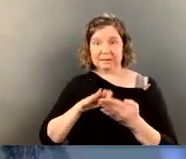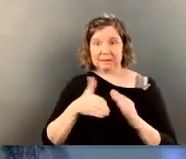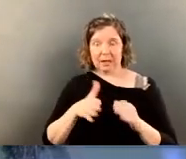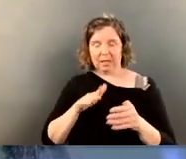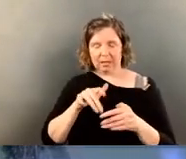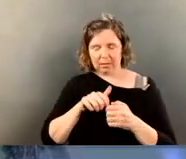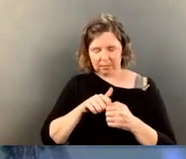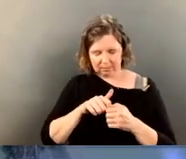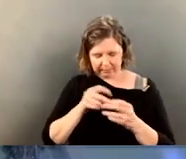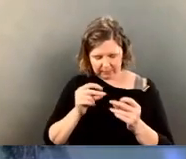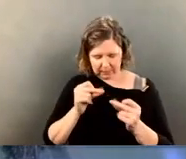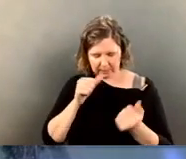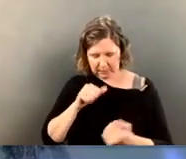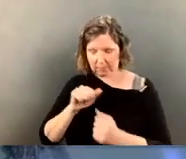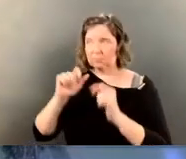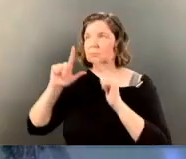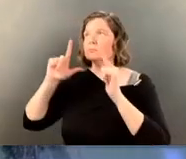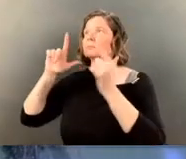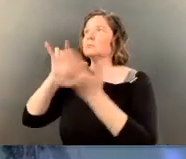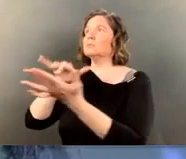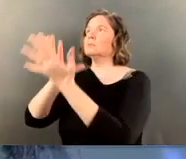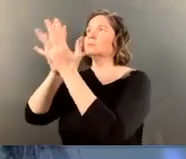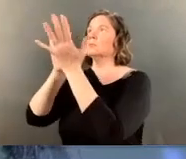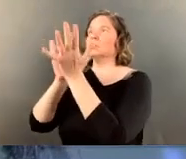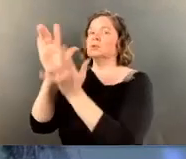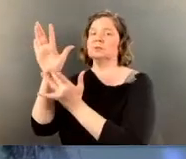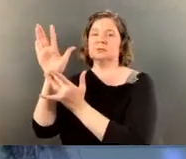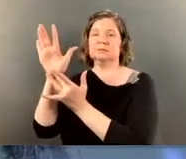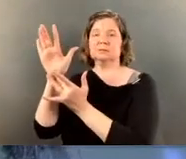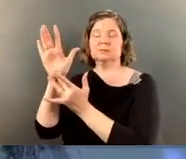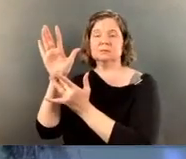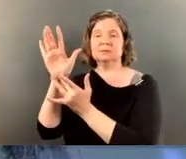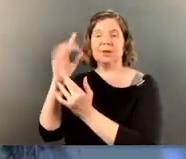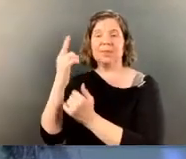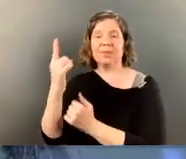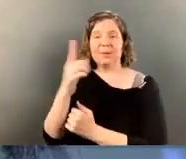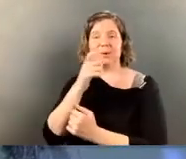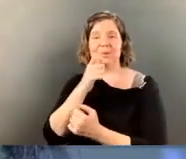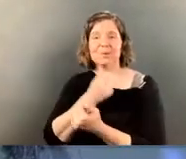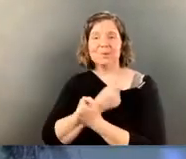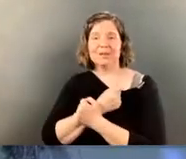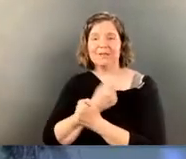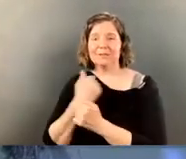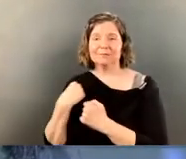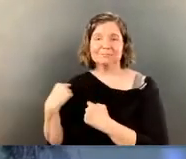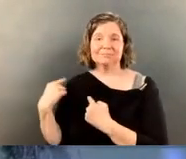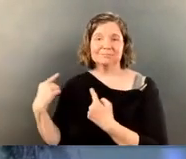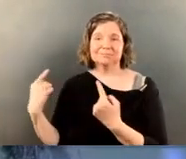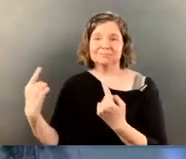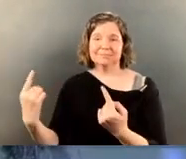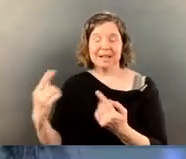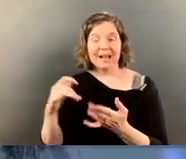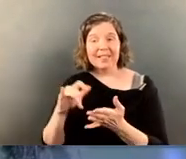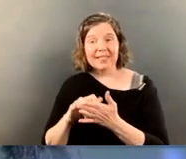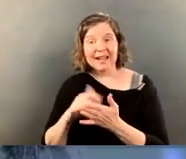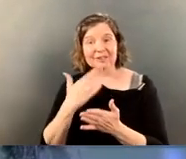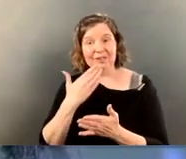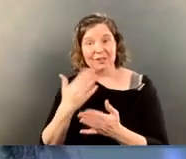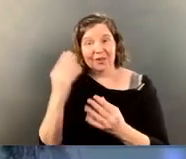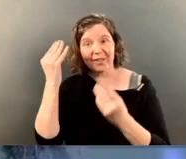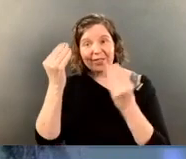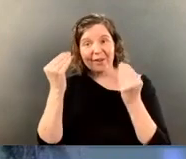you will immediately open them to Jesus, the one who has loved you all along. Isn't that a good